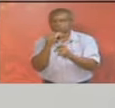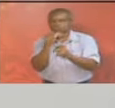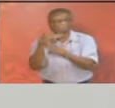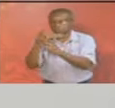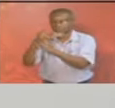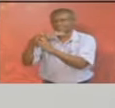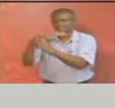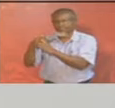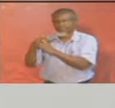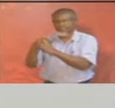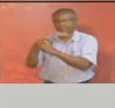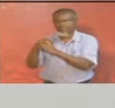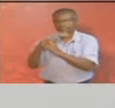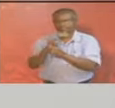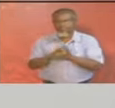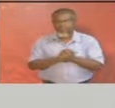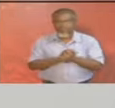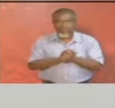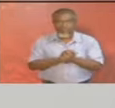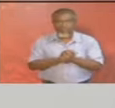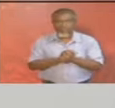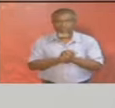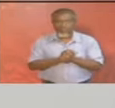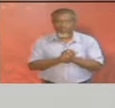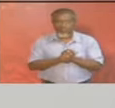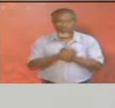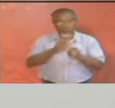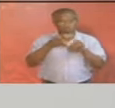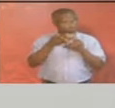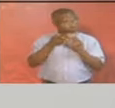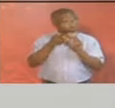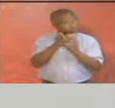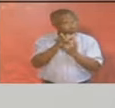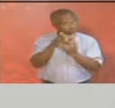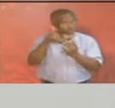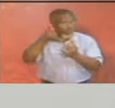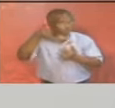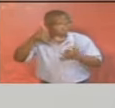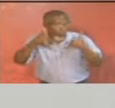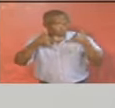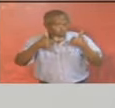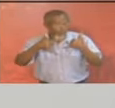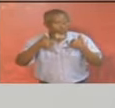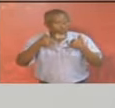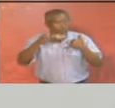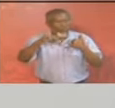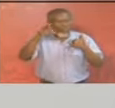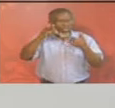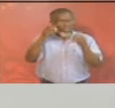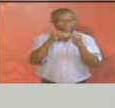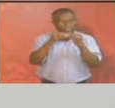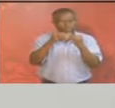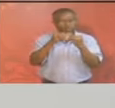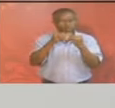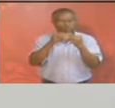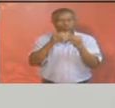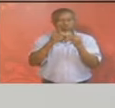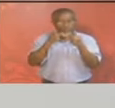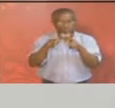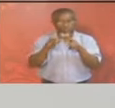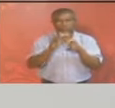to do that. The letter of the support, it's a range of support that has